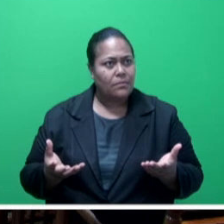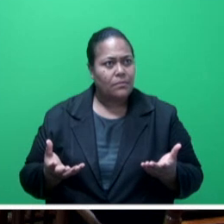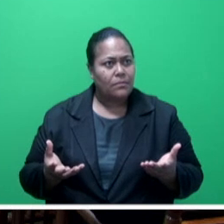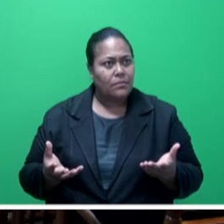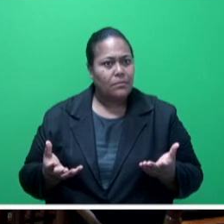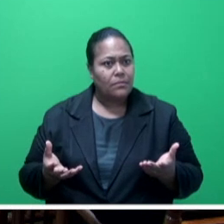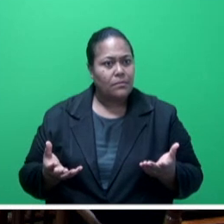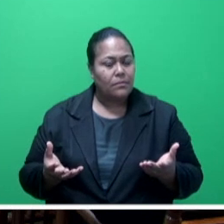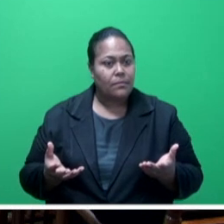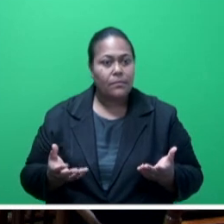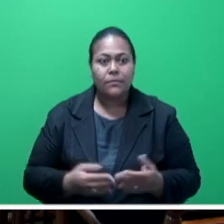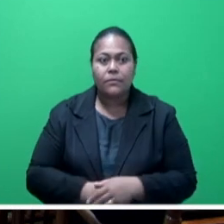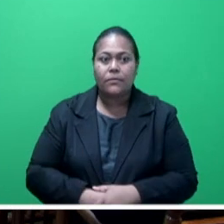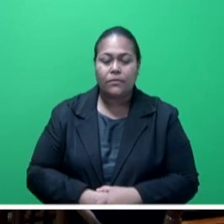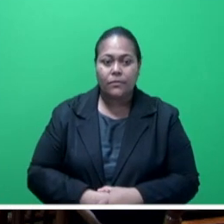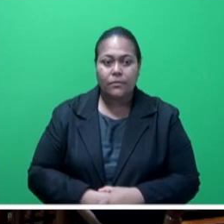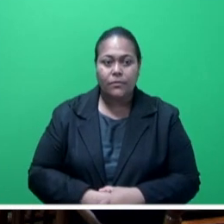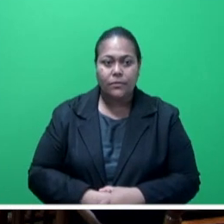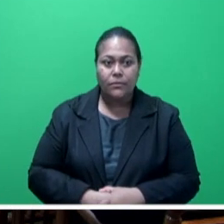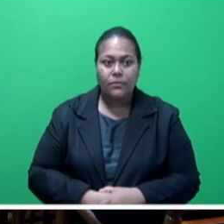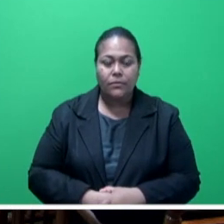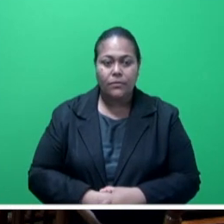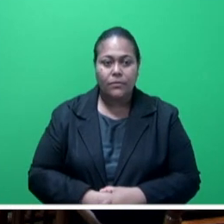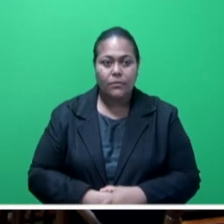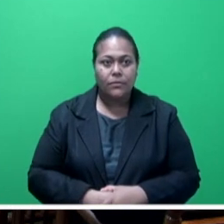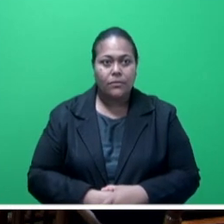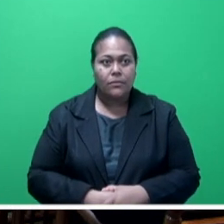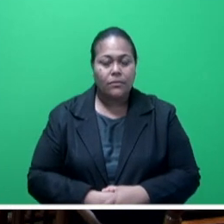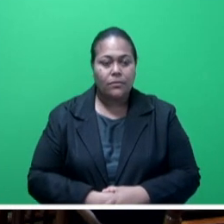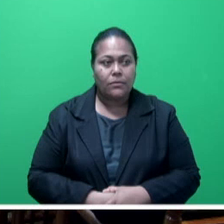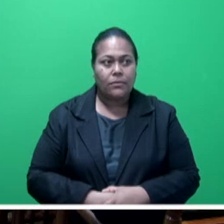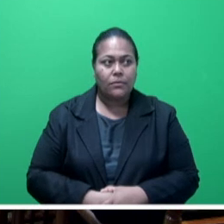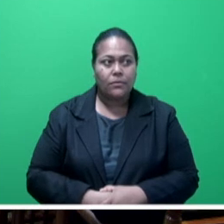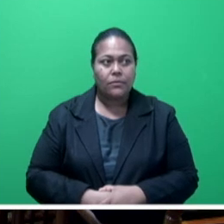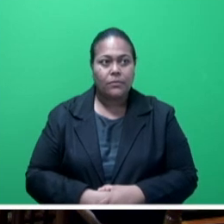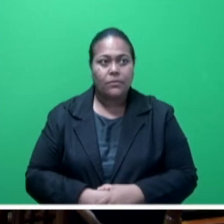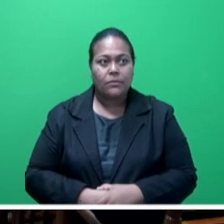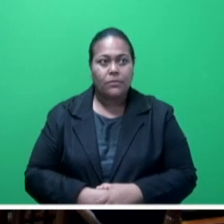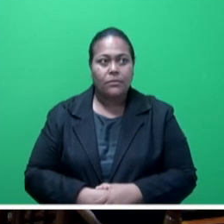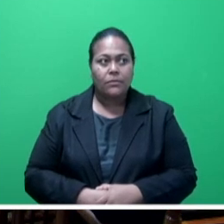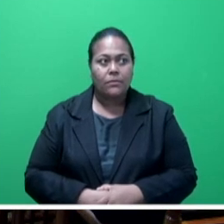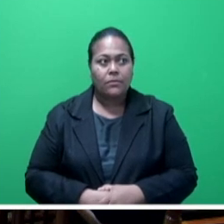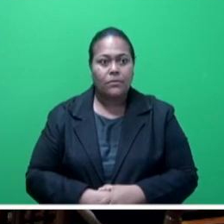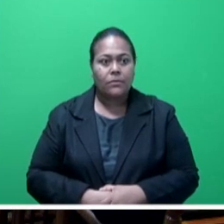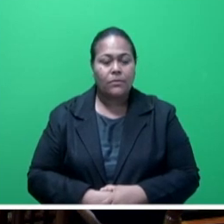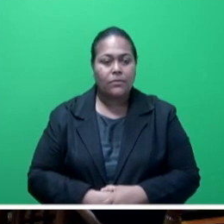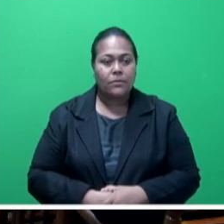Honourable Minister, you've heard what is being said. Take note of that. You have